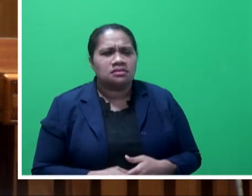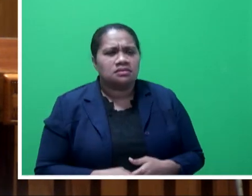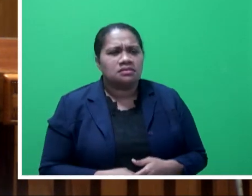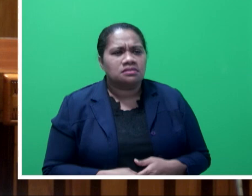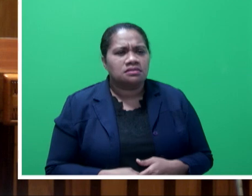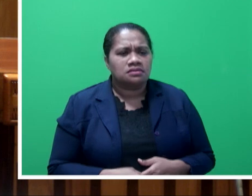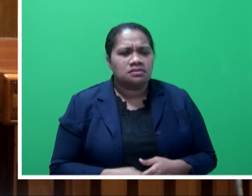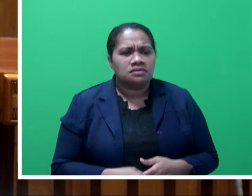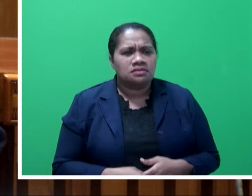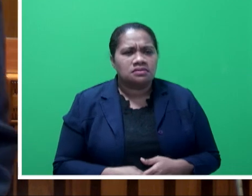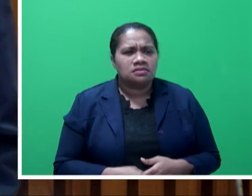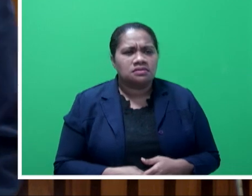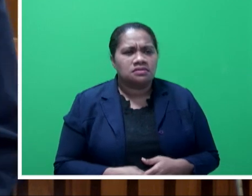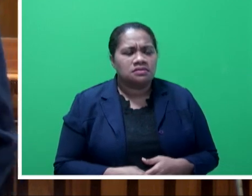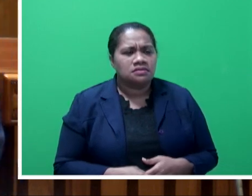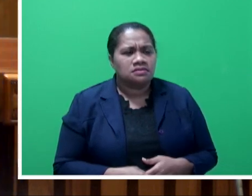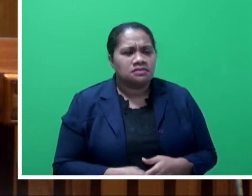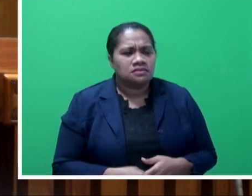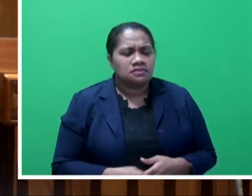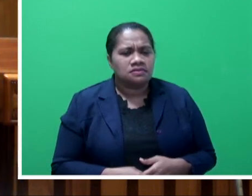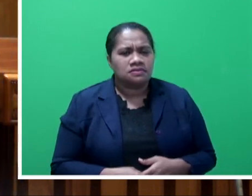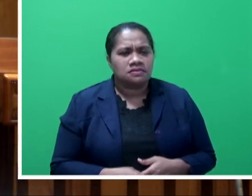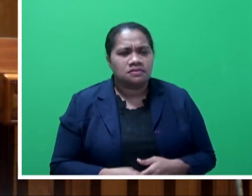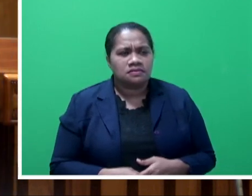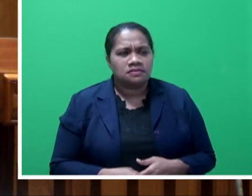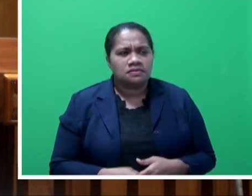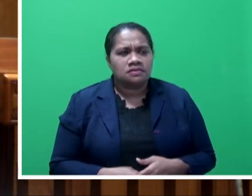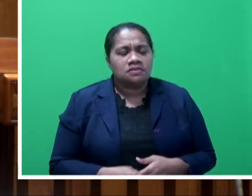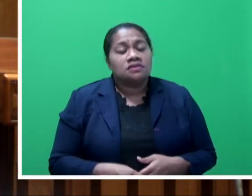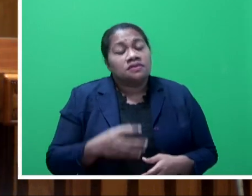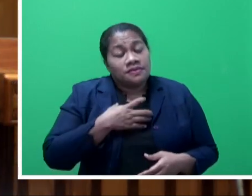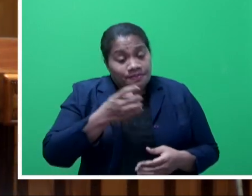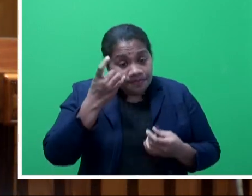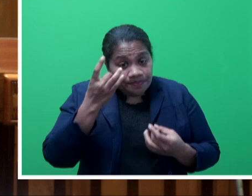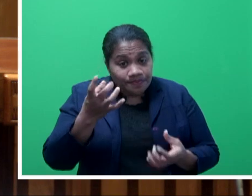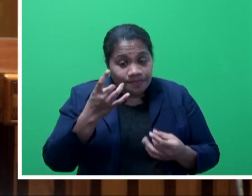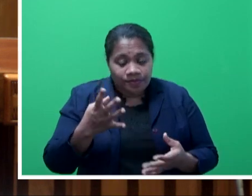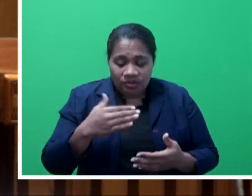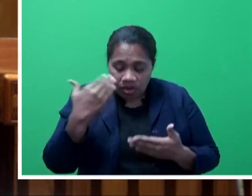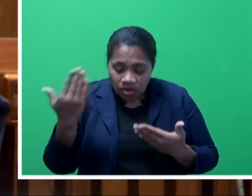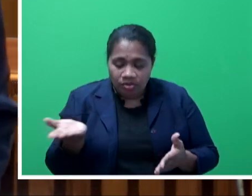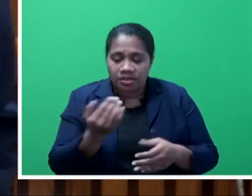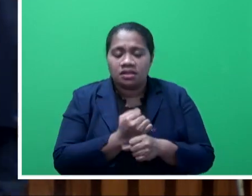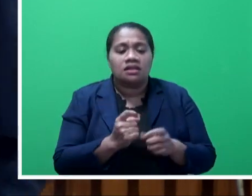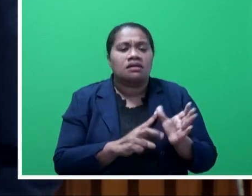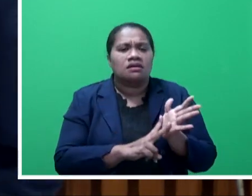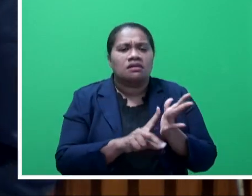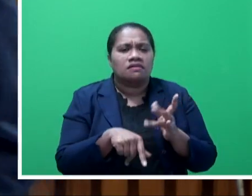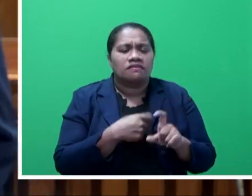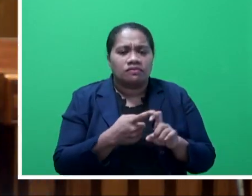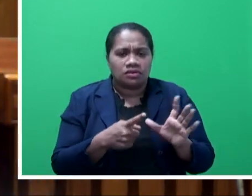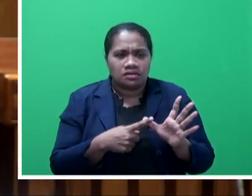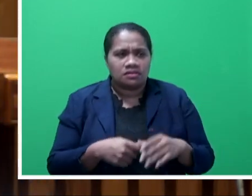problem. Mr. Speaker, sir, for the information of the Honourable Gavoka, there are 4